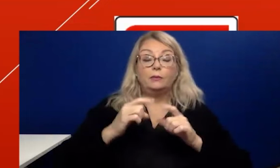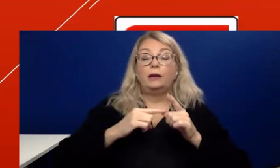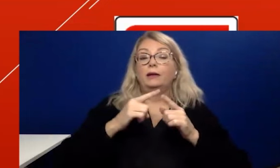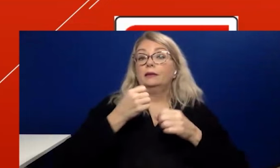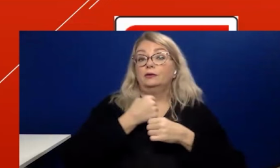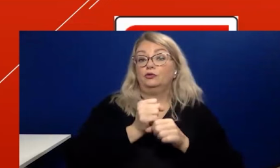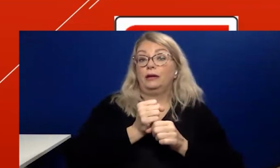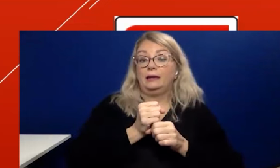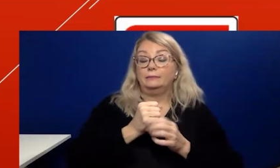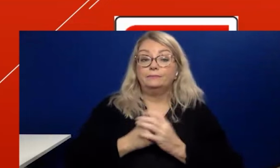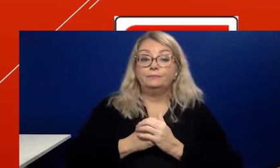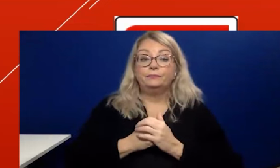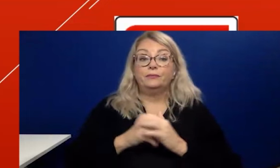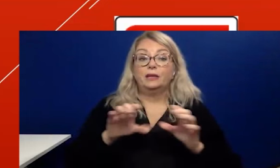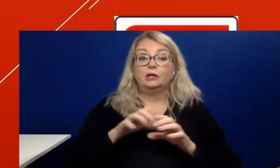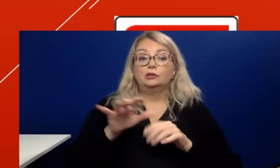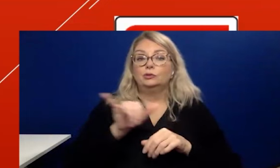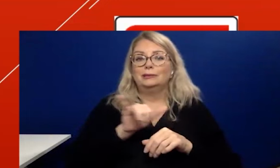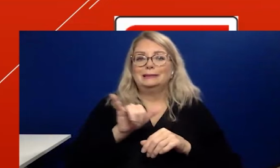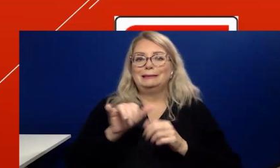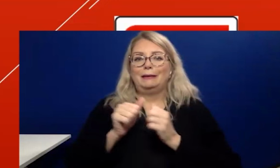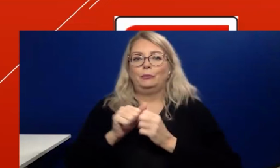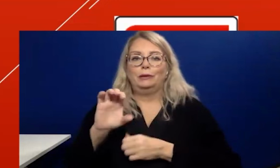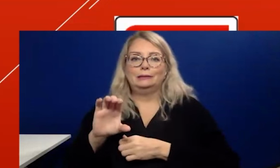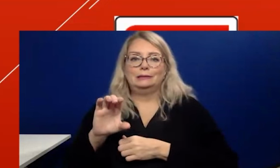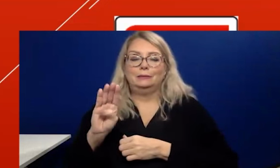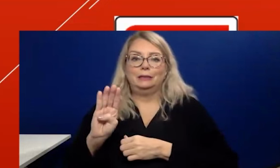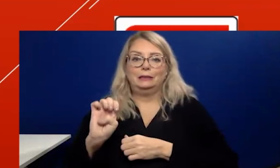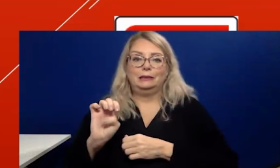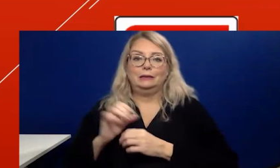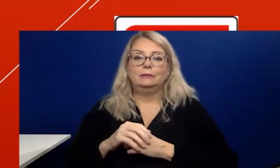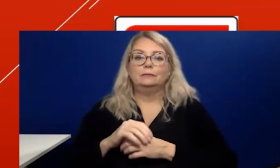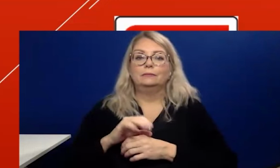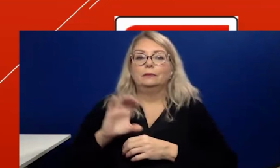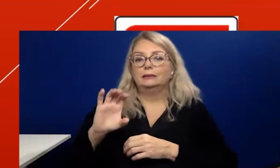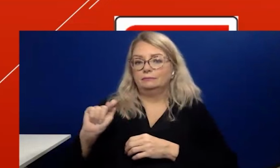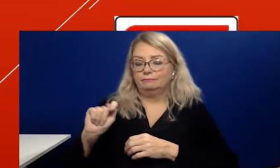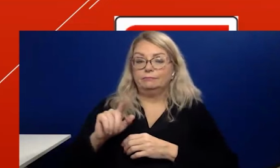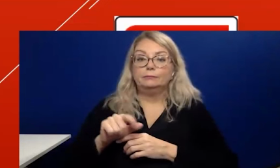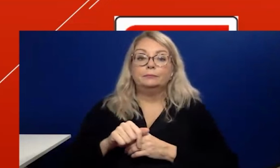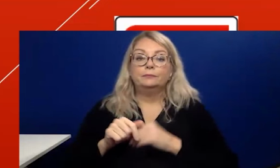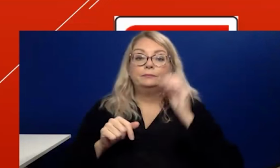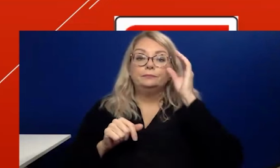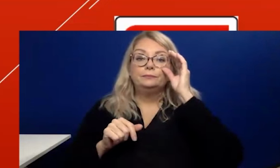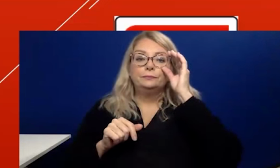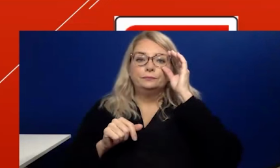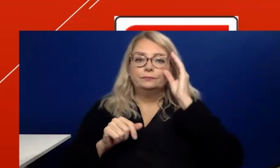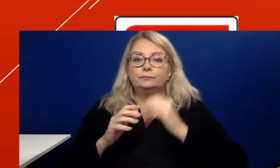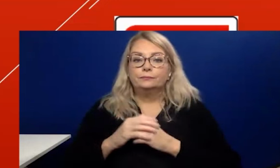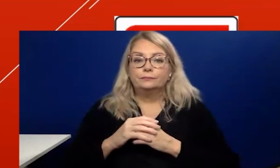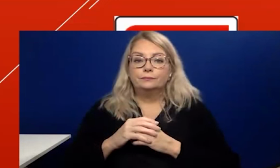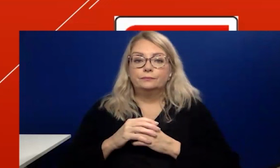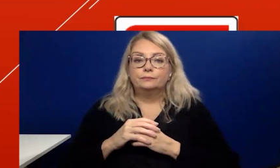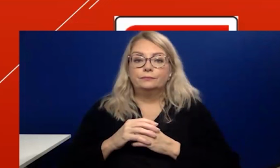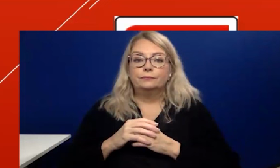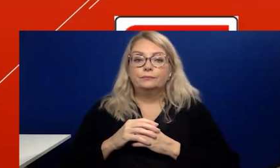We're really doing the same thing with CBE. We take our prior experience, traits, and characteristics. That's remembering and